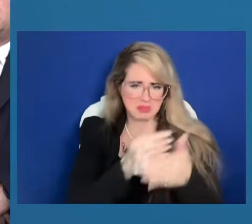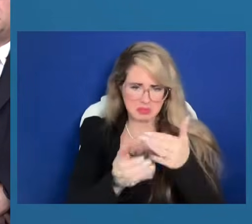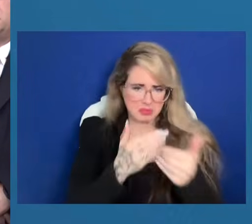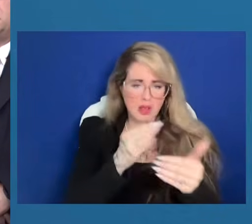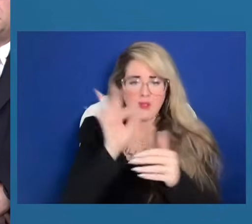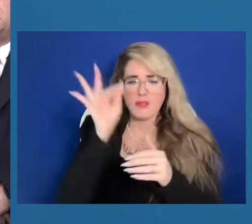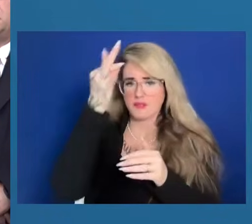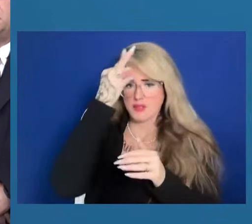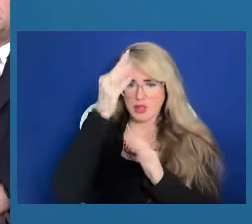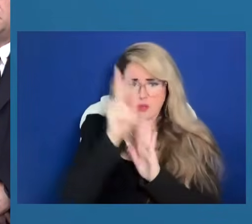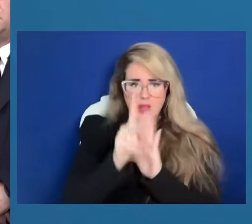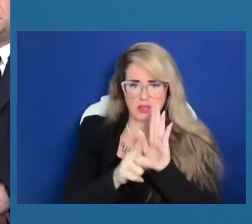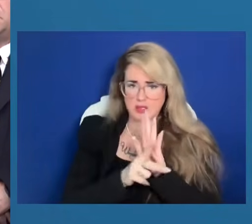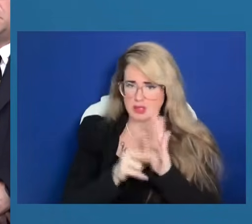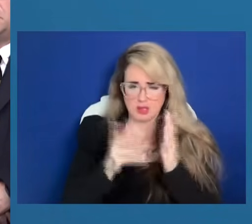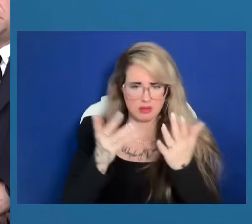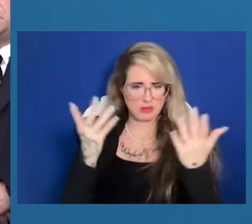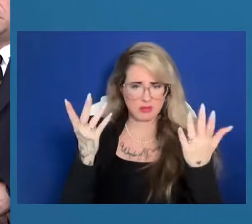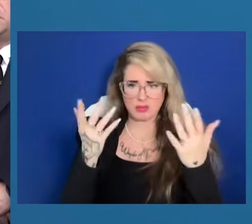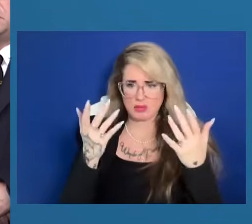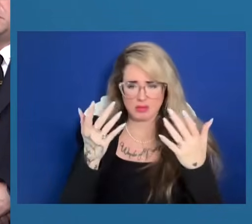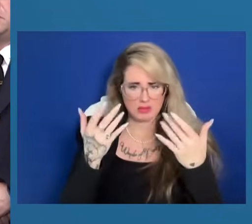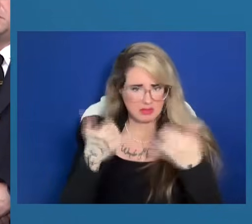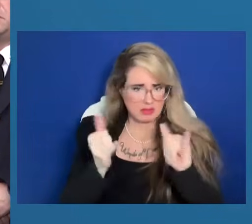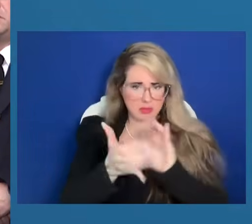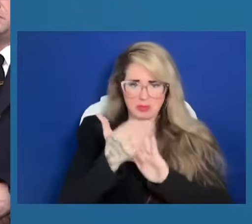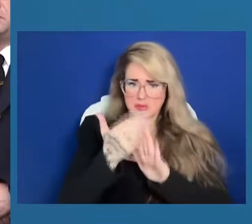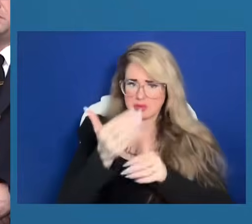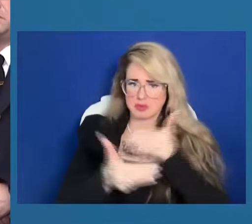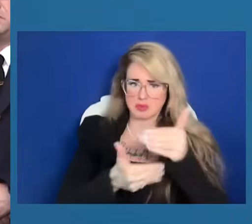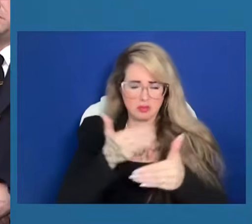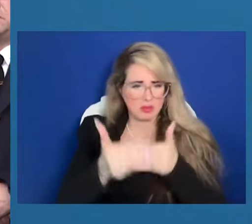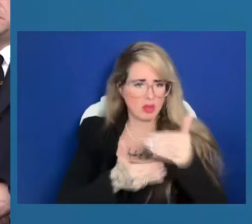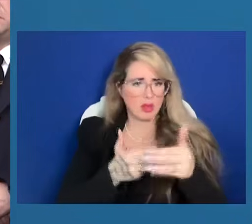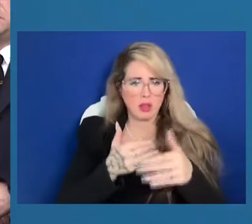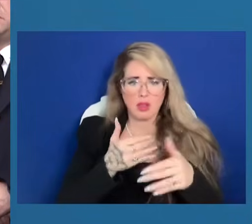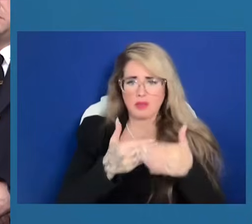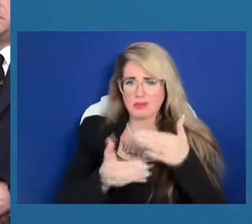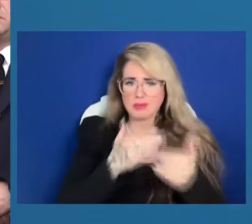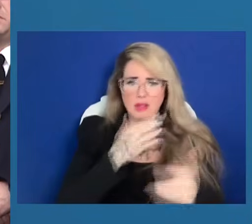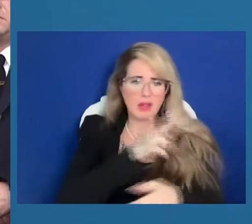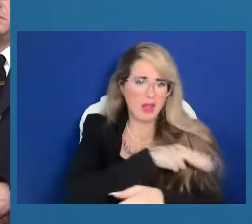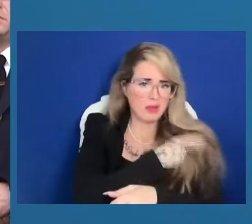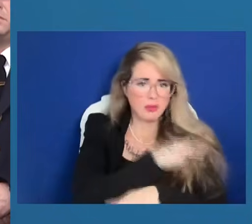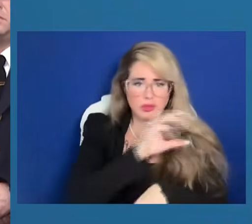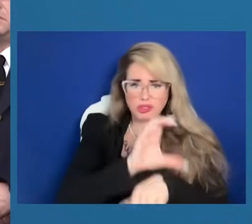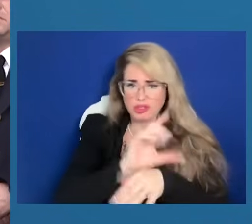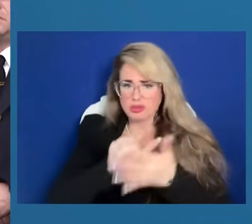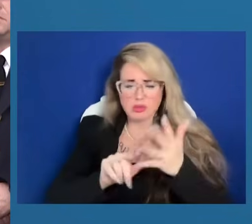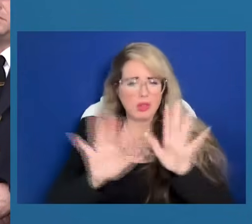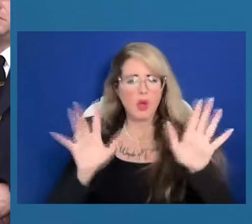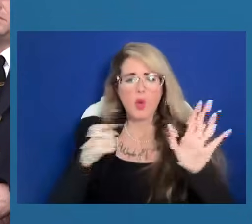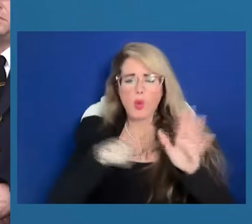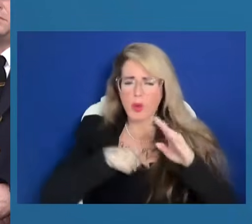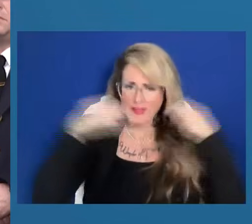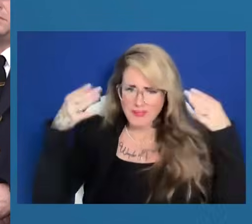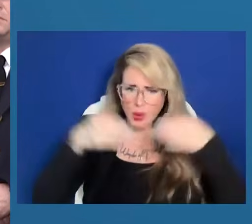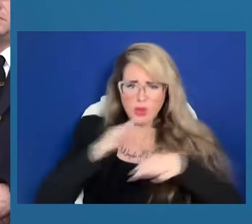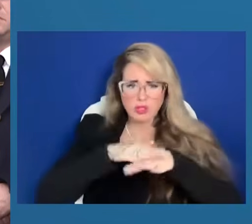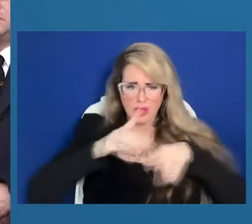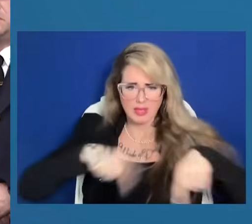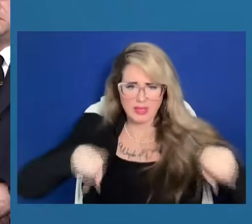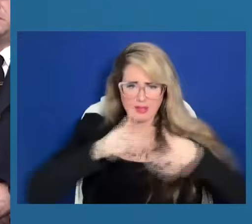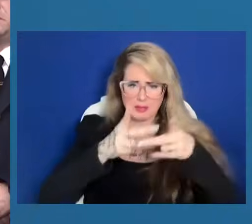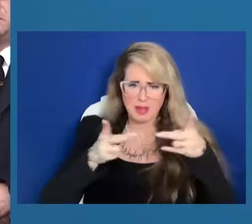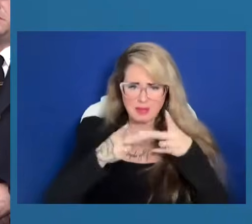warrantless immigration enforcement in schools, hospitals, and houses of worship. Our communities are centered around these places, and New Yorkers should